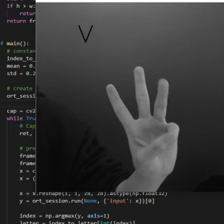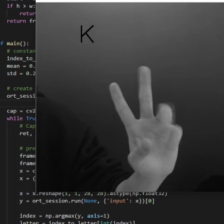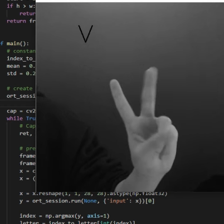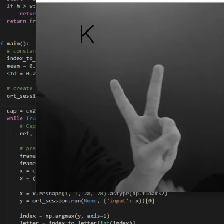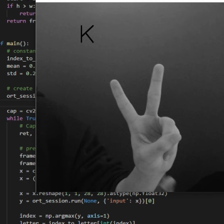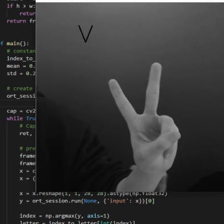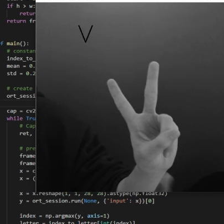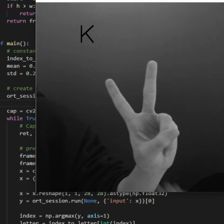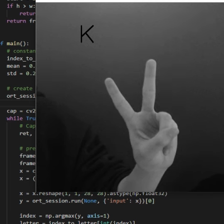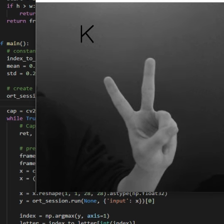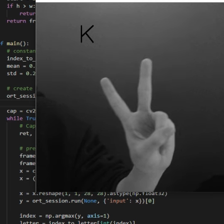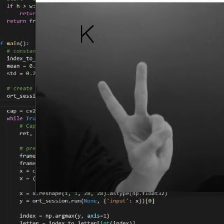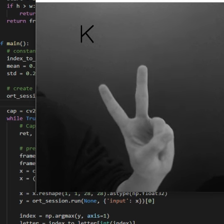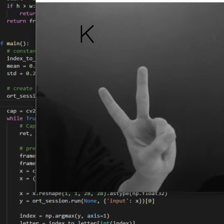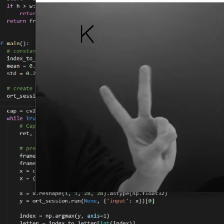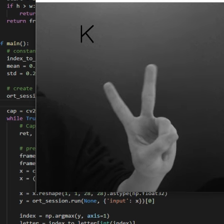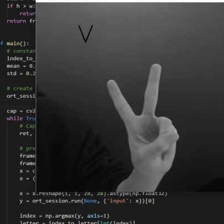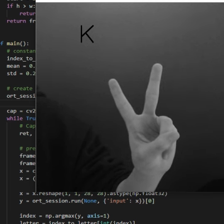accurate. This one is W.